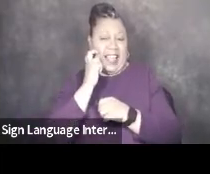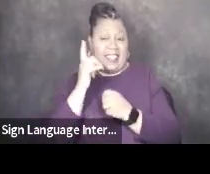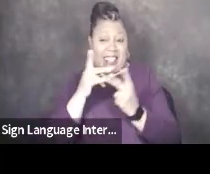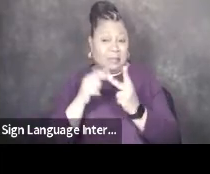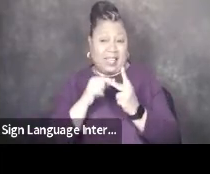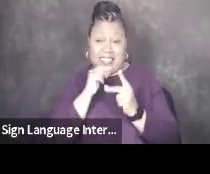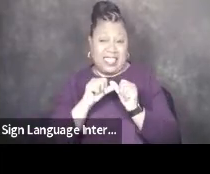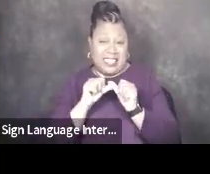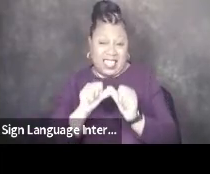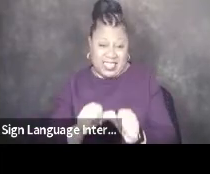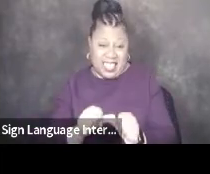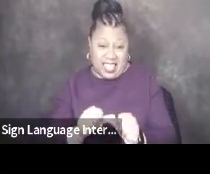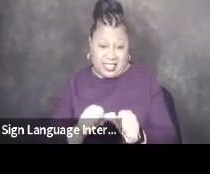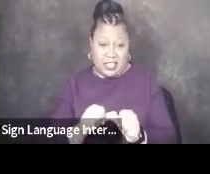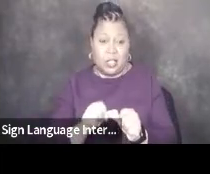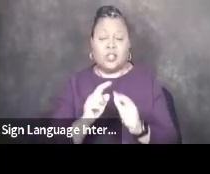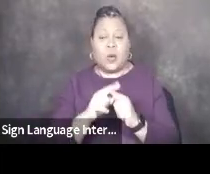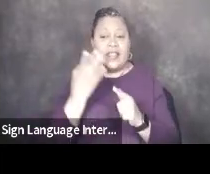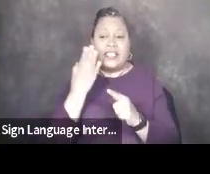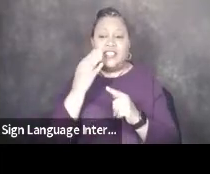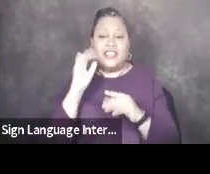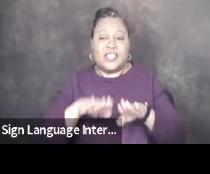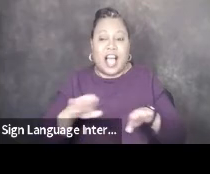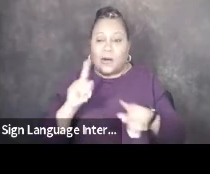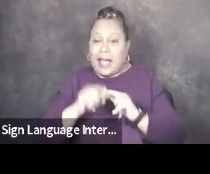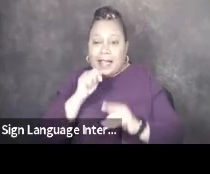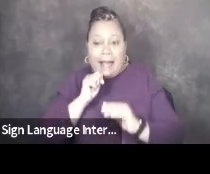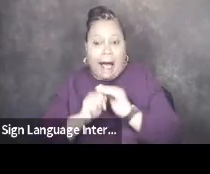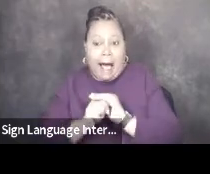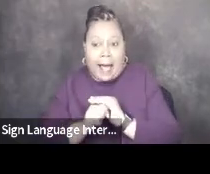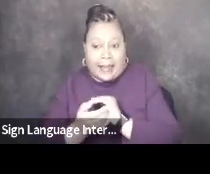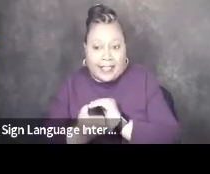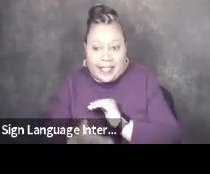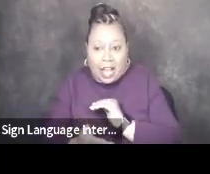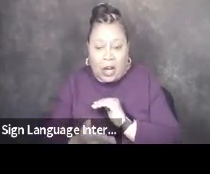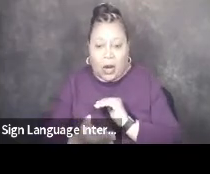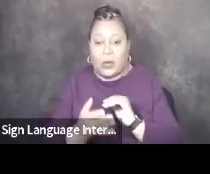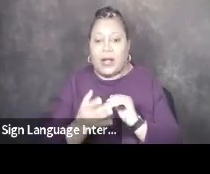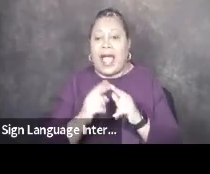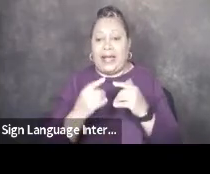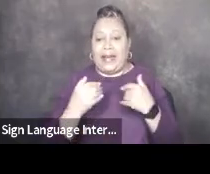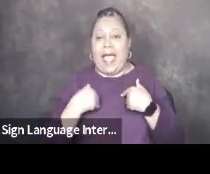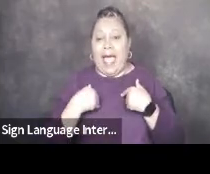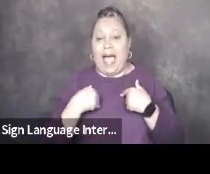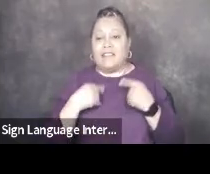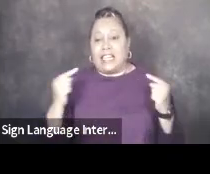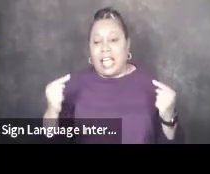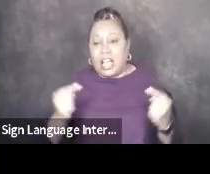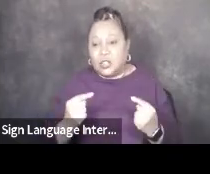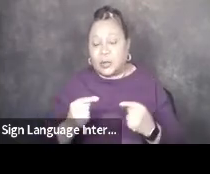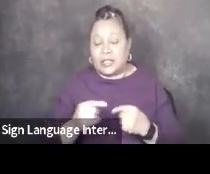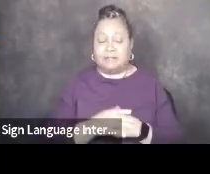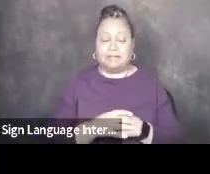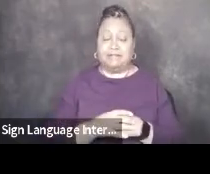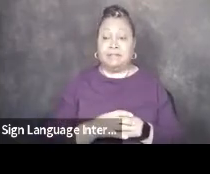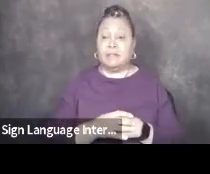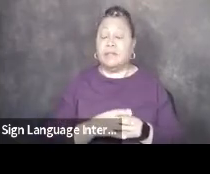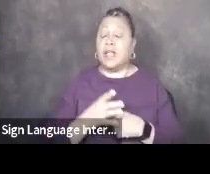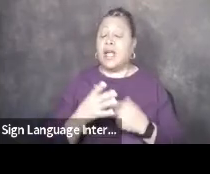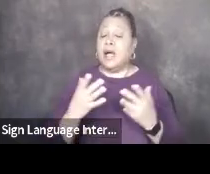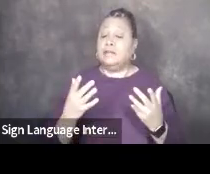doesn't exist, so that a child cannot hide in there and have that injury.